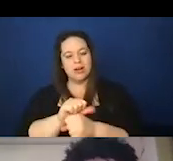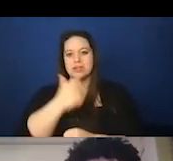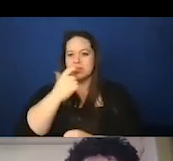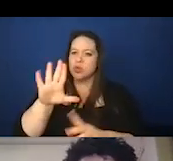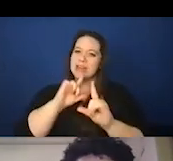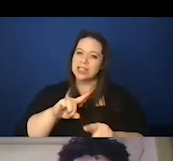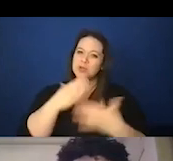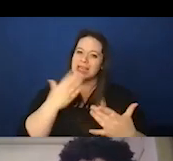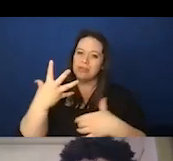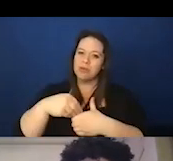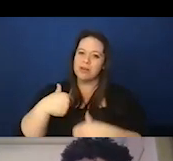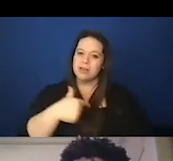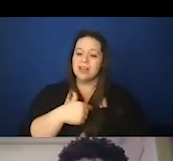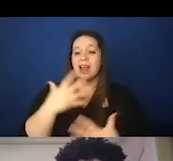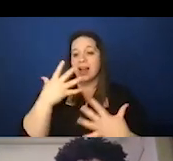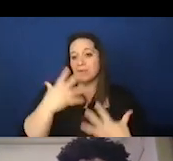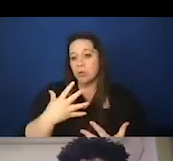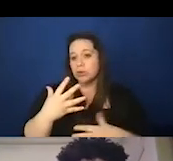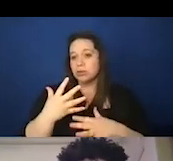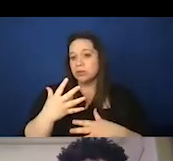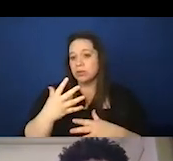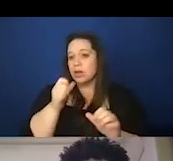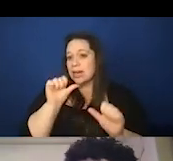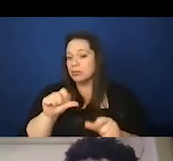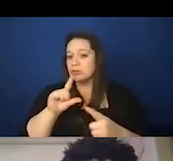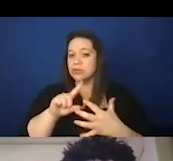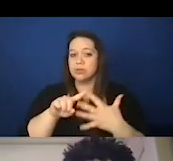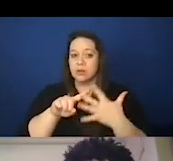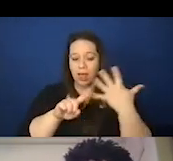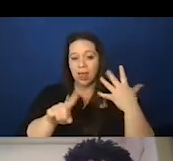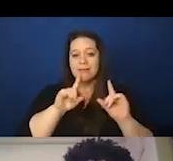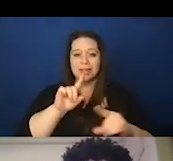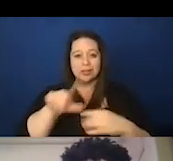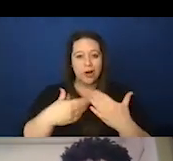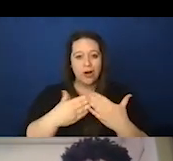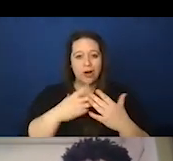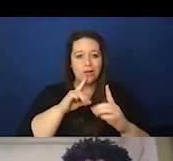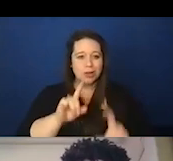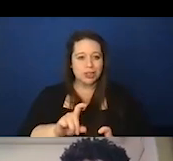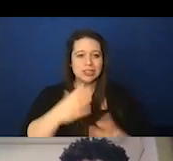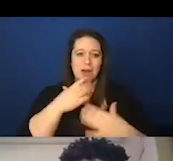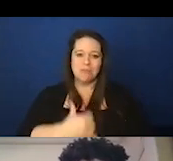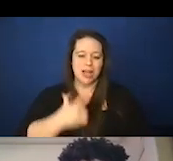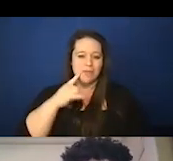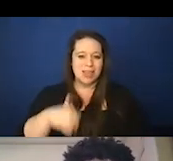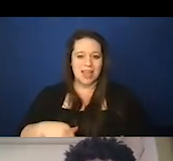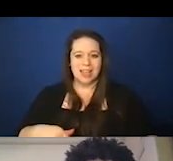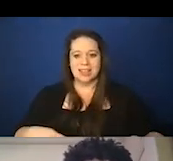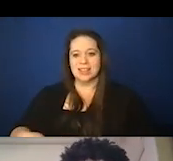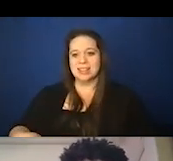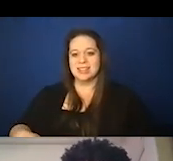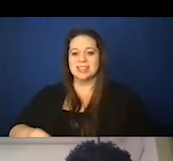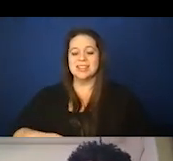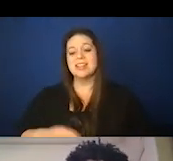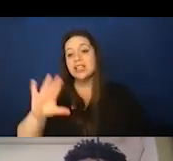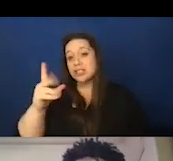for being here. Unfortunately, we weren't able to get to all of your questions, and I apologize for that. But in the chat, you'll see